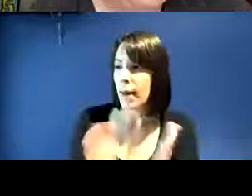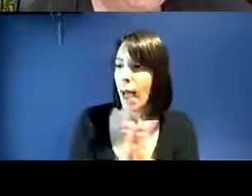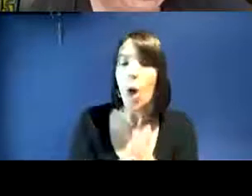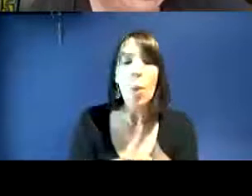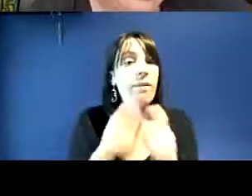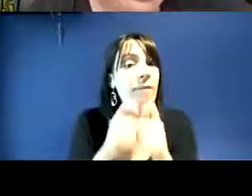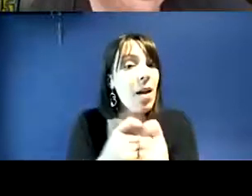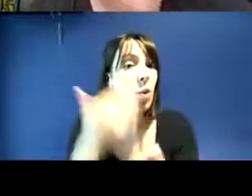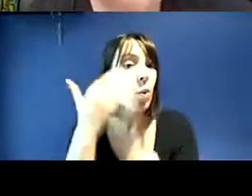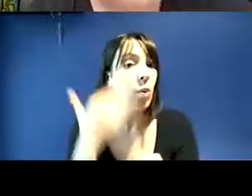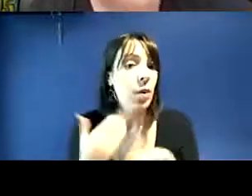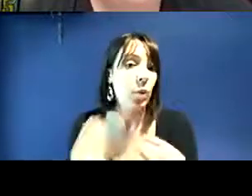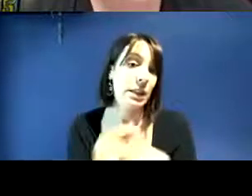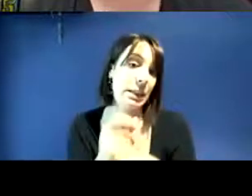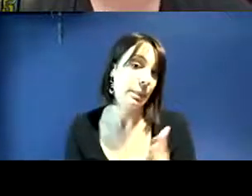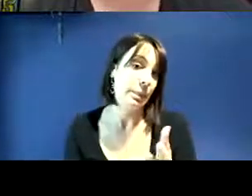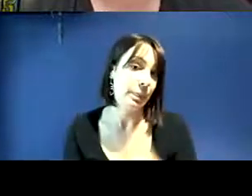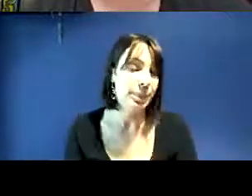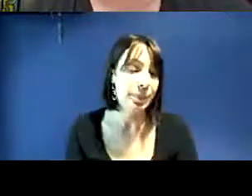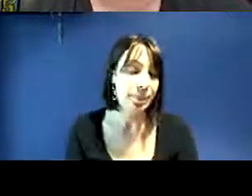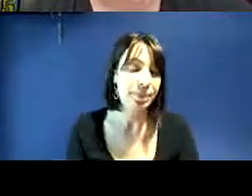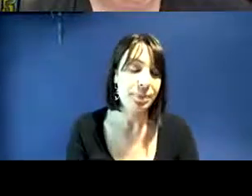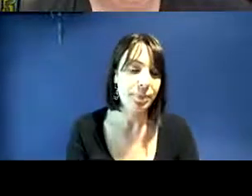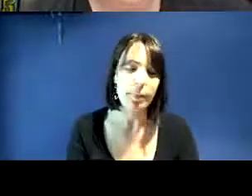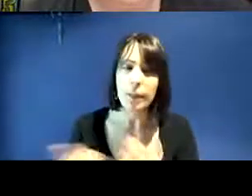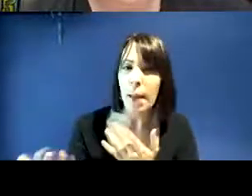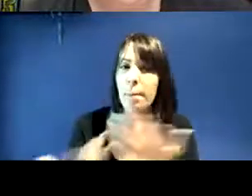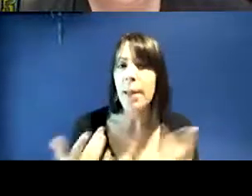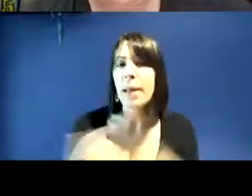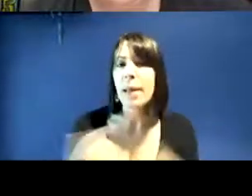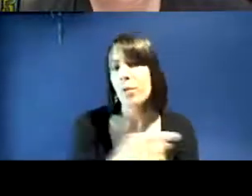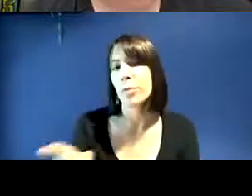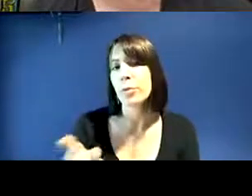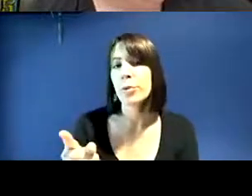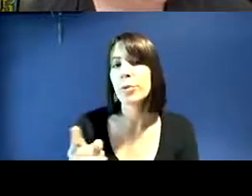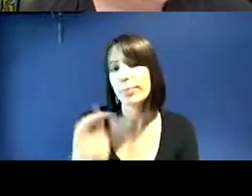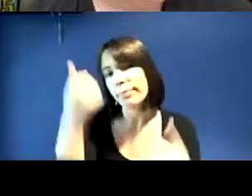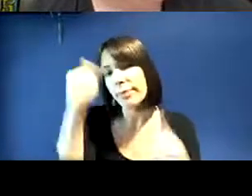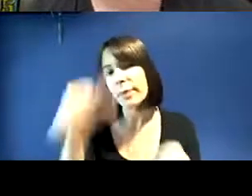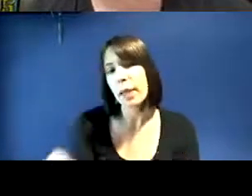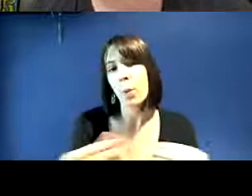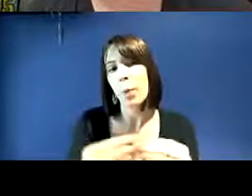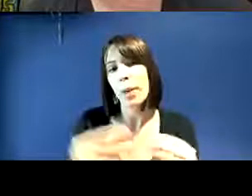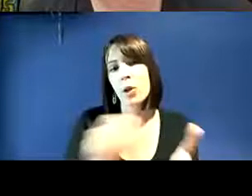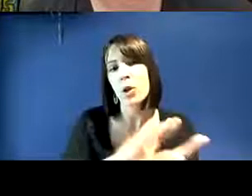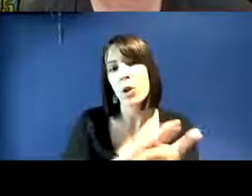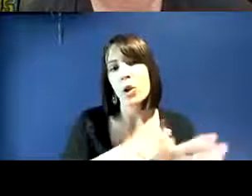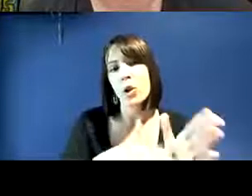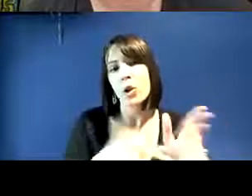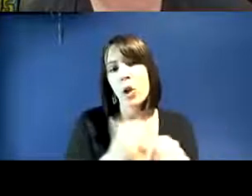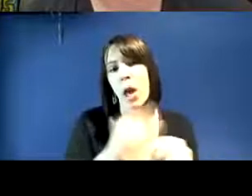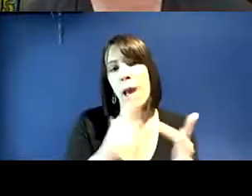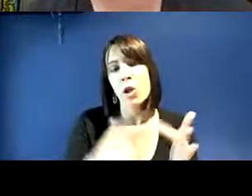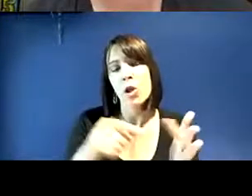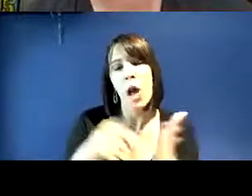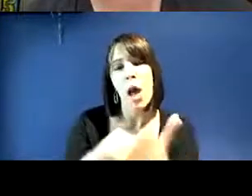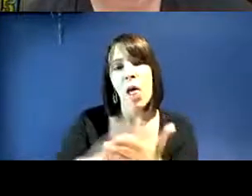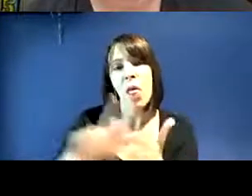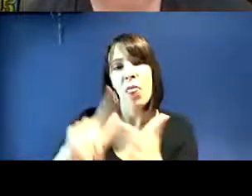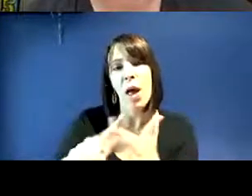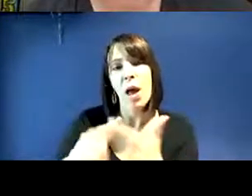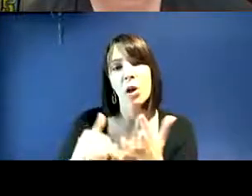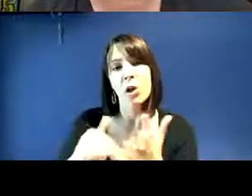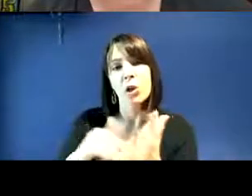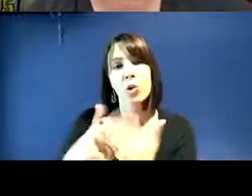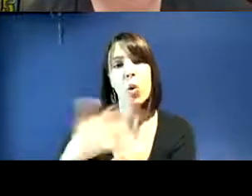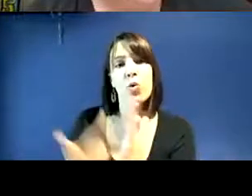disabilities. Many of you will be familiar with Change the Story, our national framework for the prevention of violence against women and